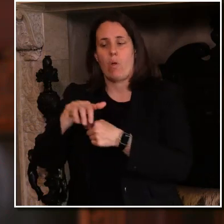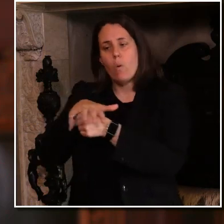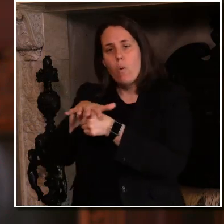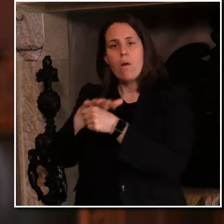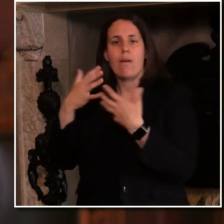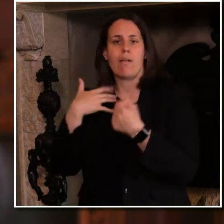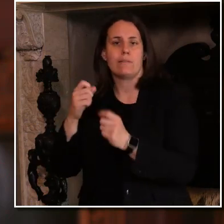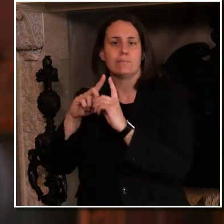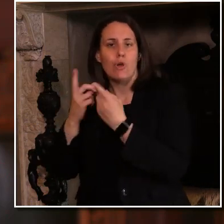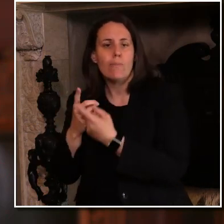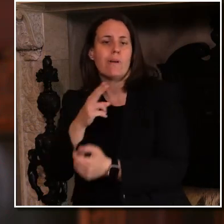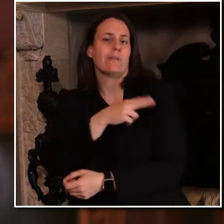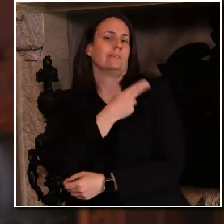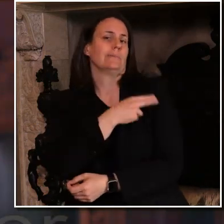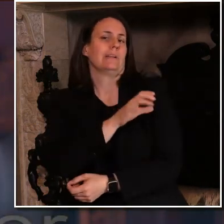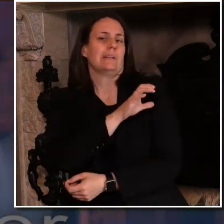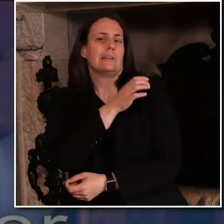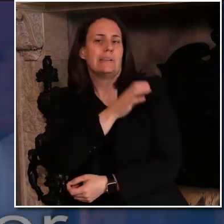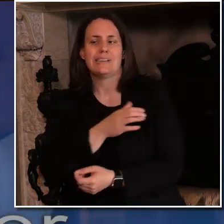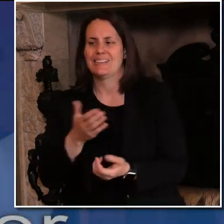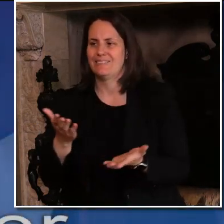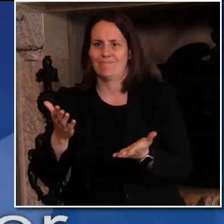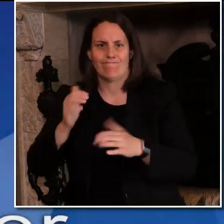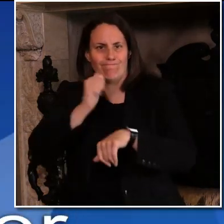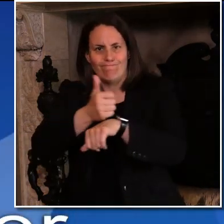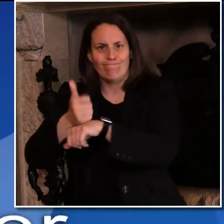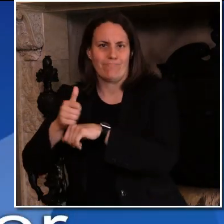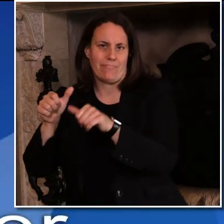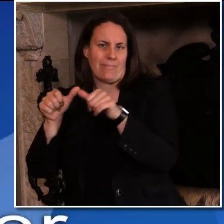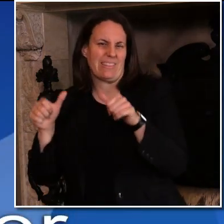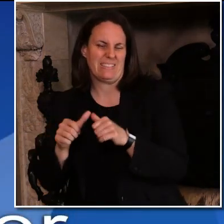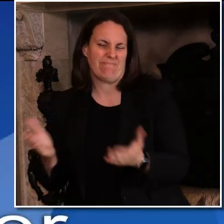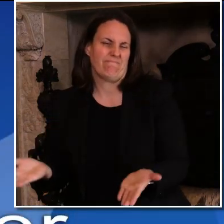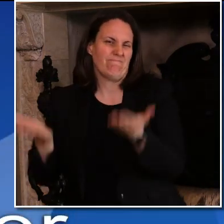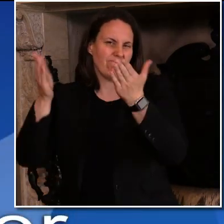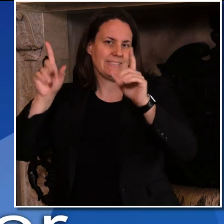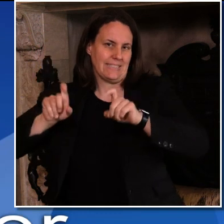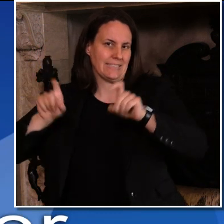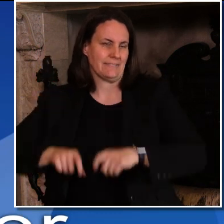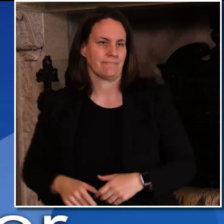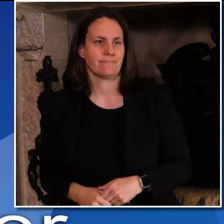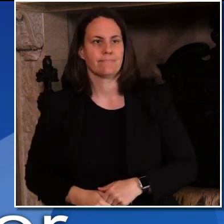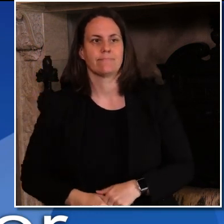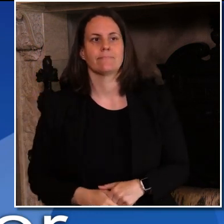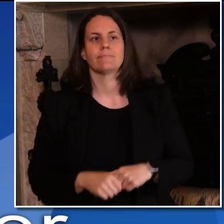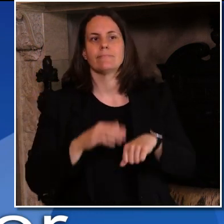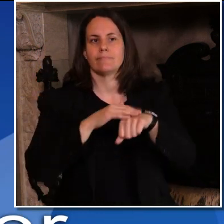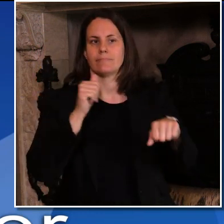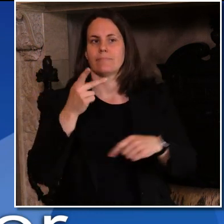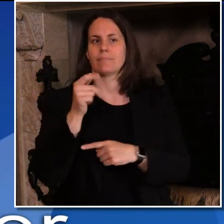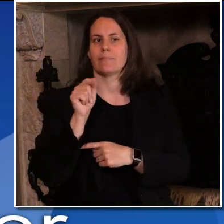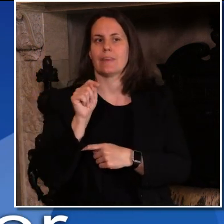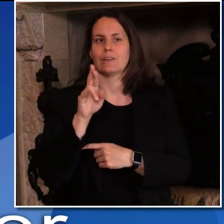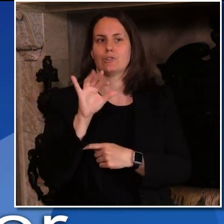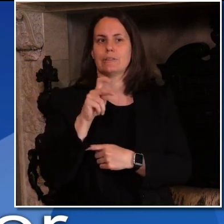of testing. Thank you, Emily. Now to Patrick Marley from the Milwaukee Journal Sentinel. Patrick?